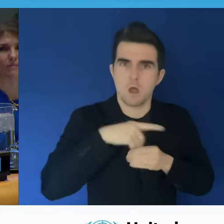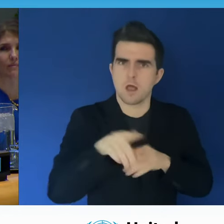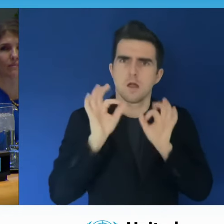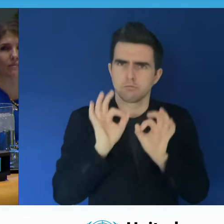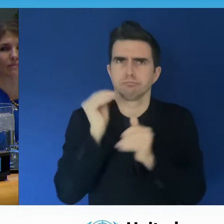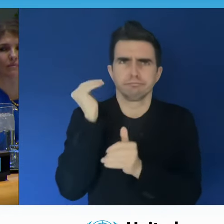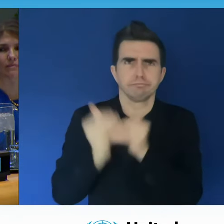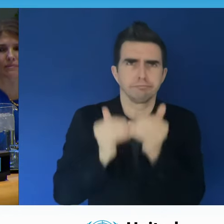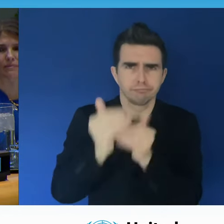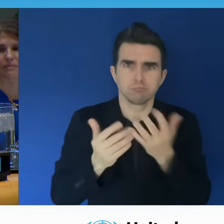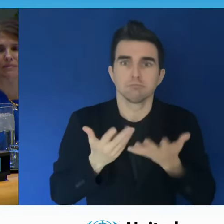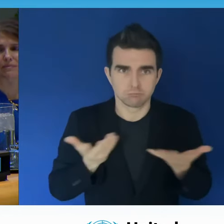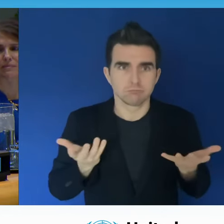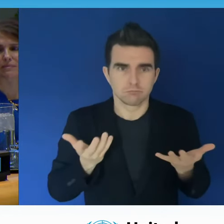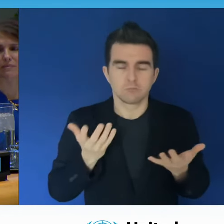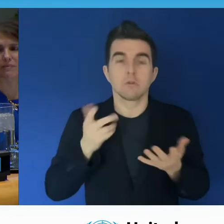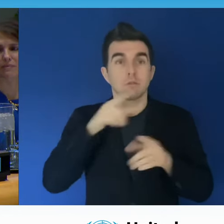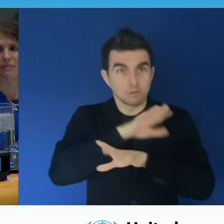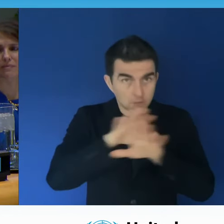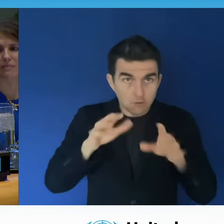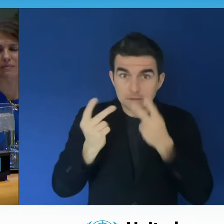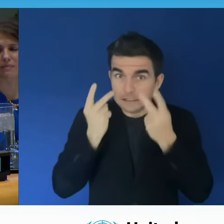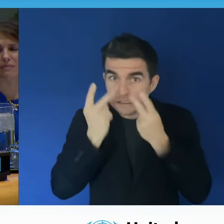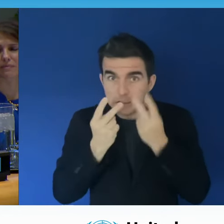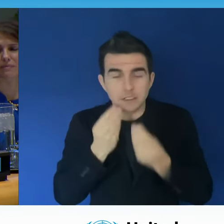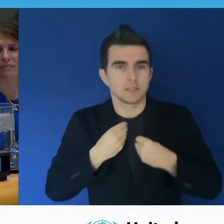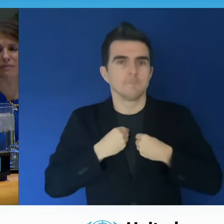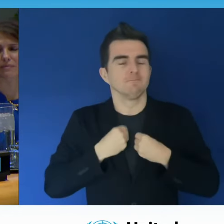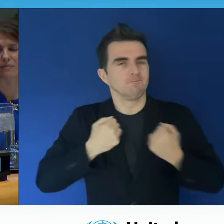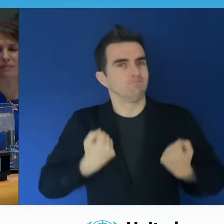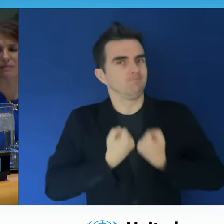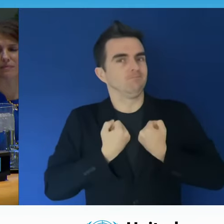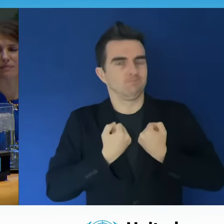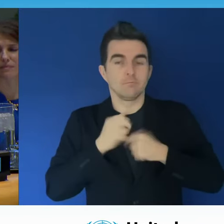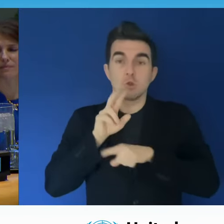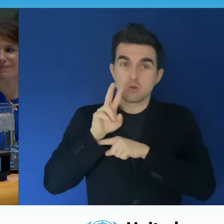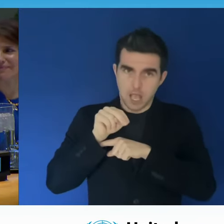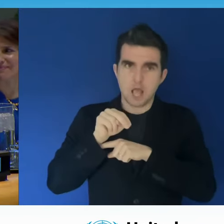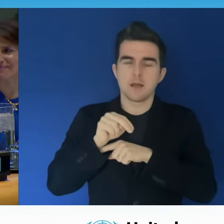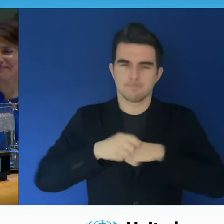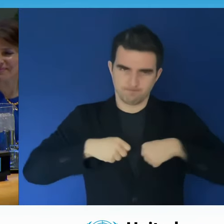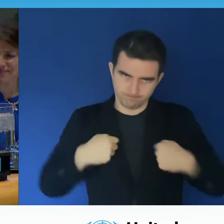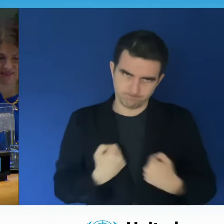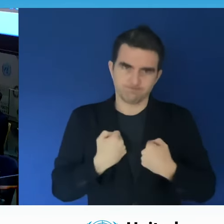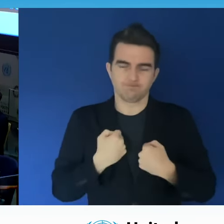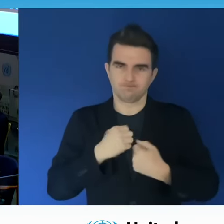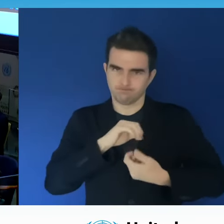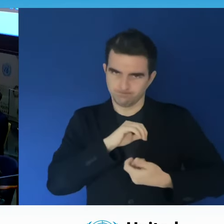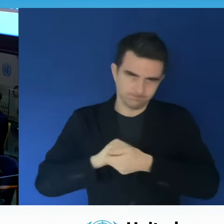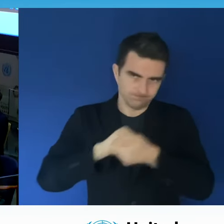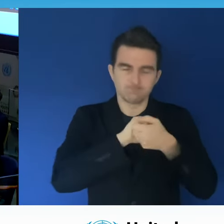solutions, and let's create a world of peace and prosperity for all, and I thank you.